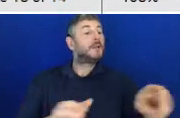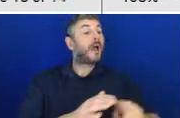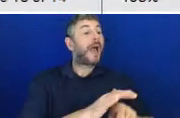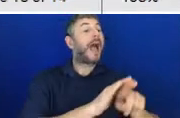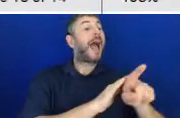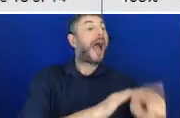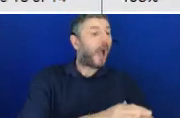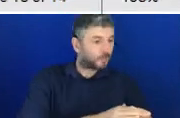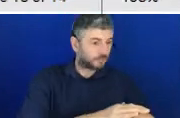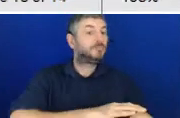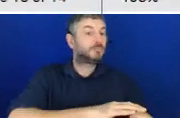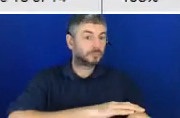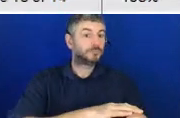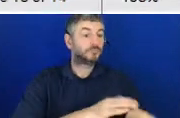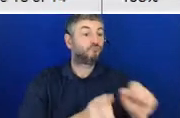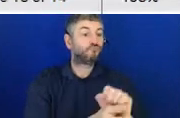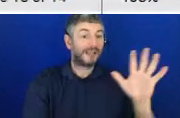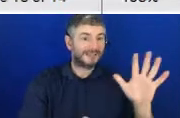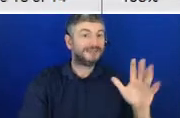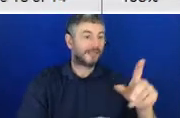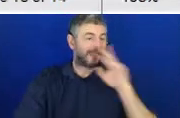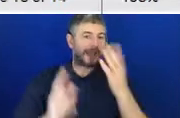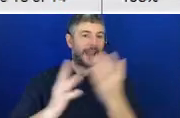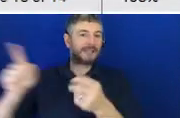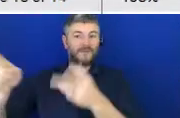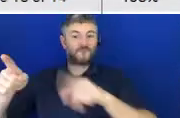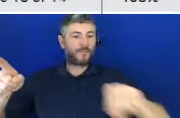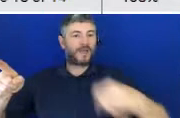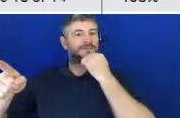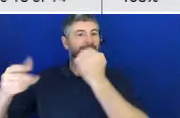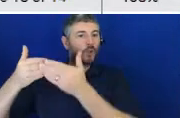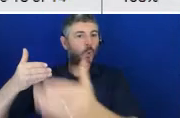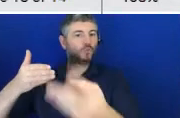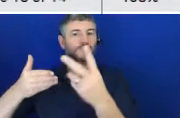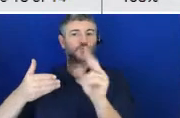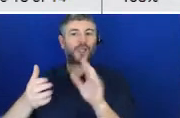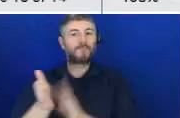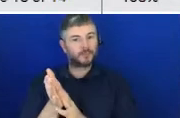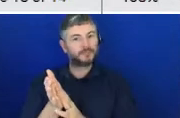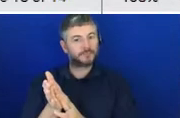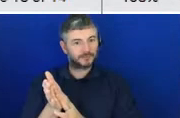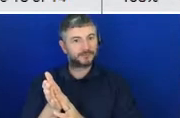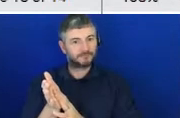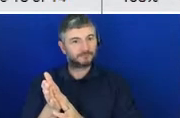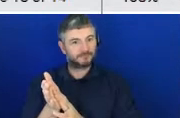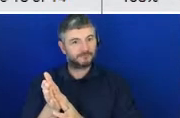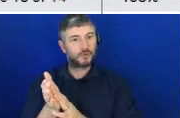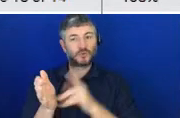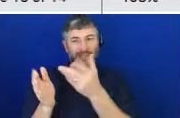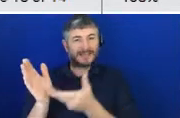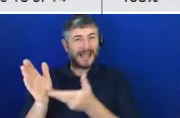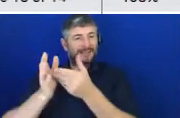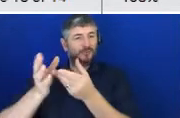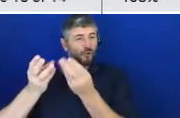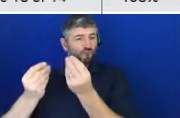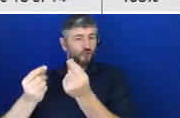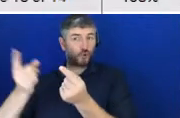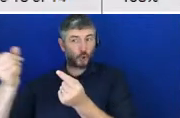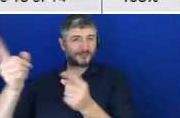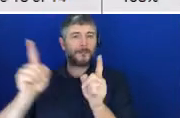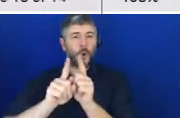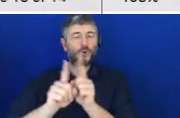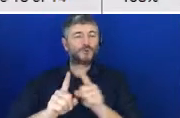starts on the day of release, which means that they can access all of these additional resources, but also they're